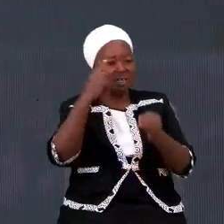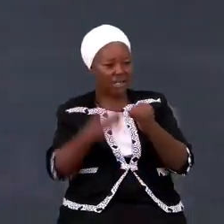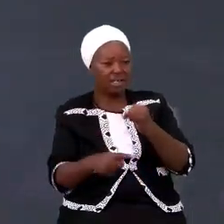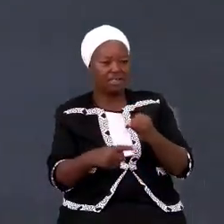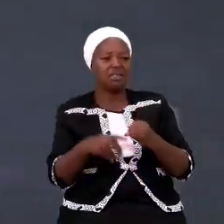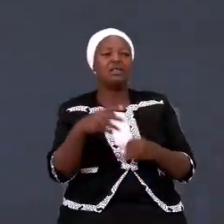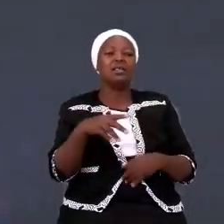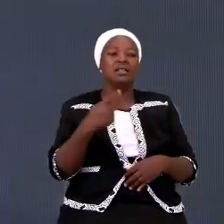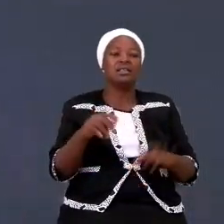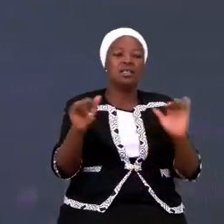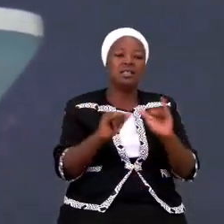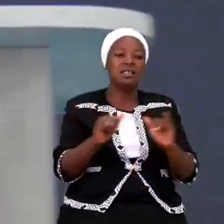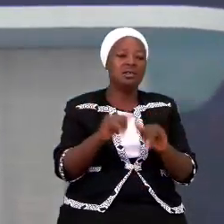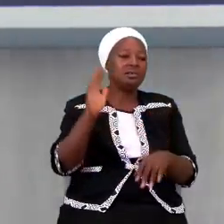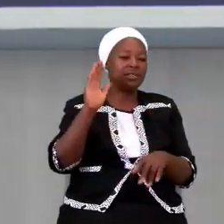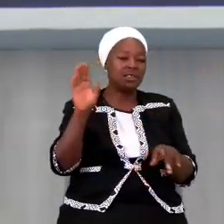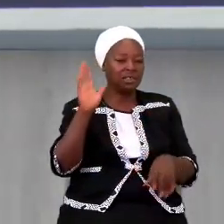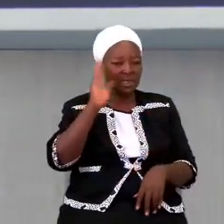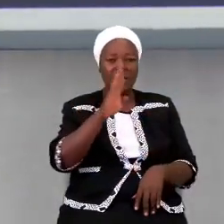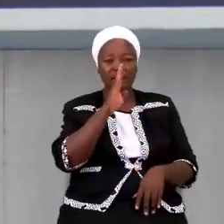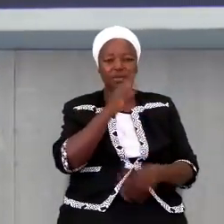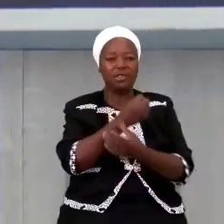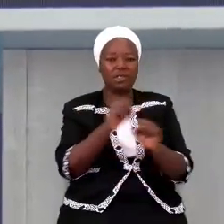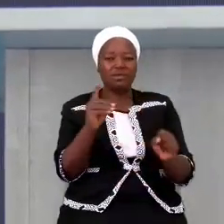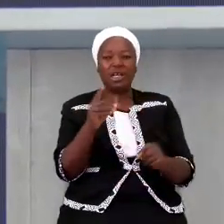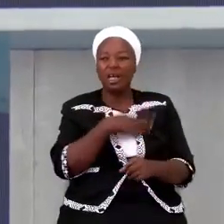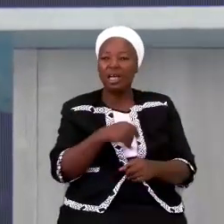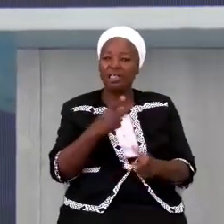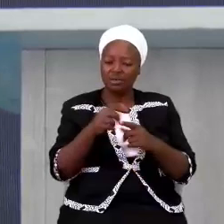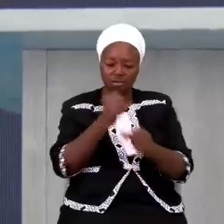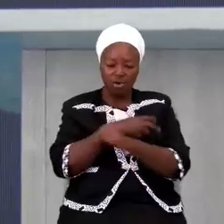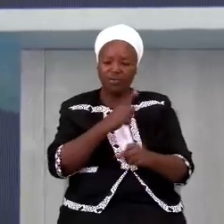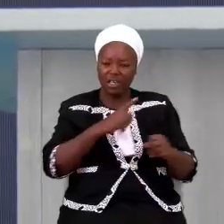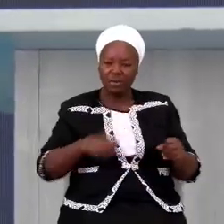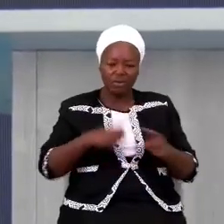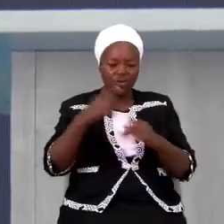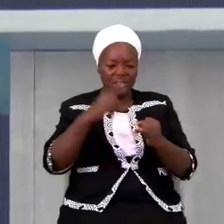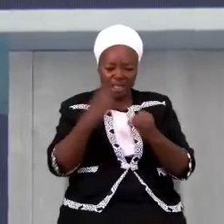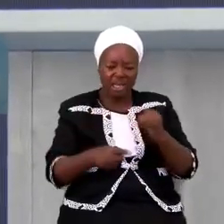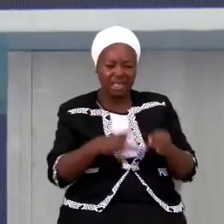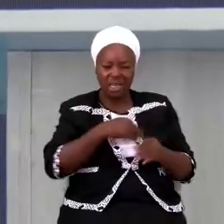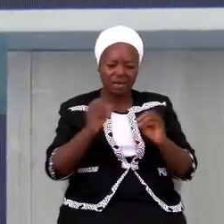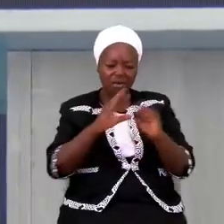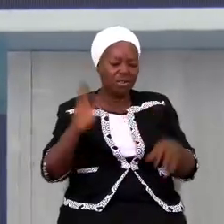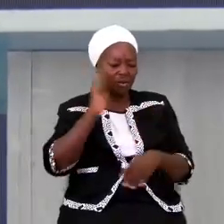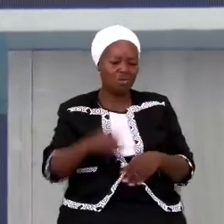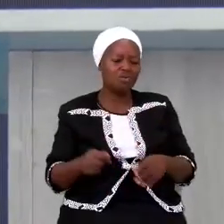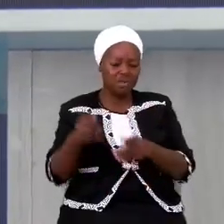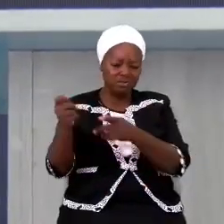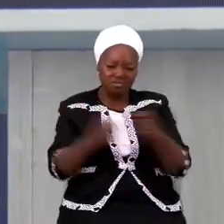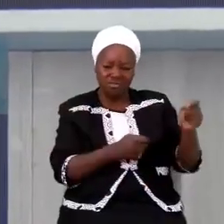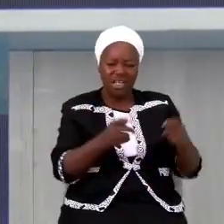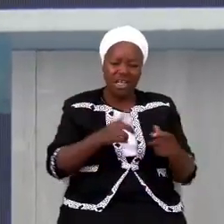and nothing will sidetrack you or distract you, because your love for God and